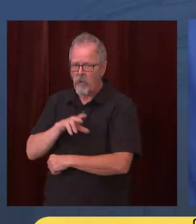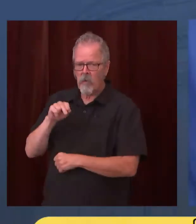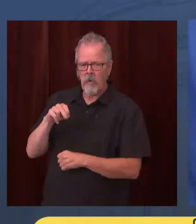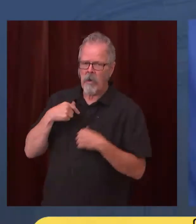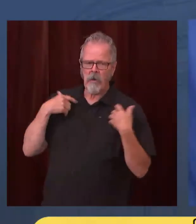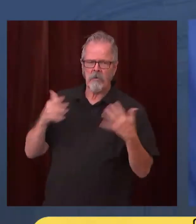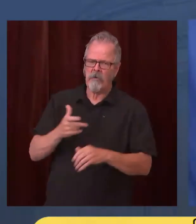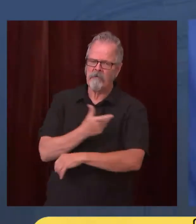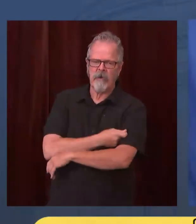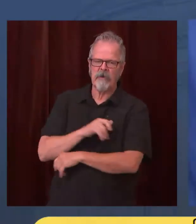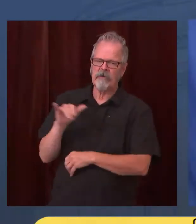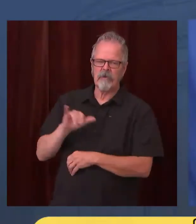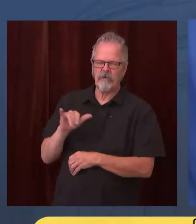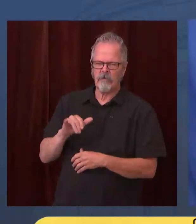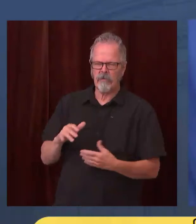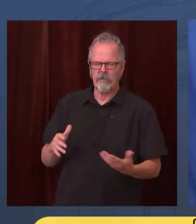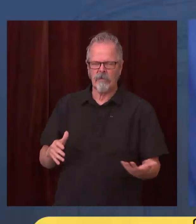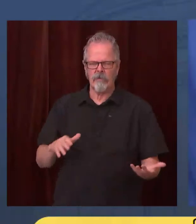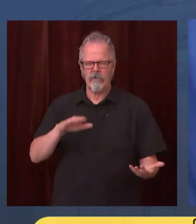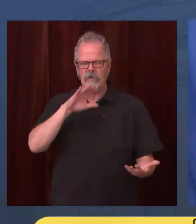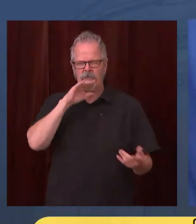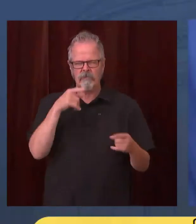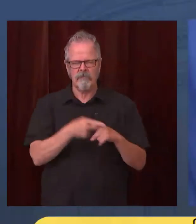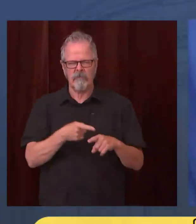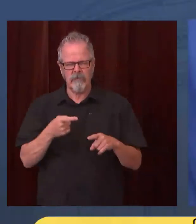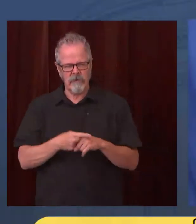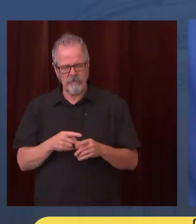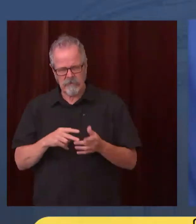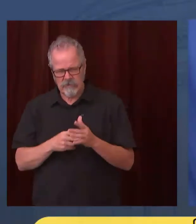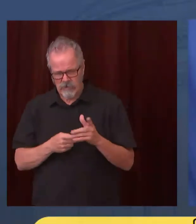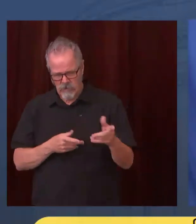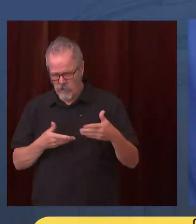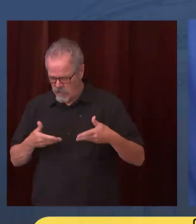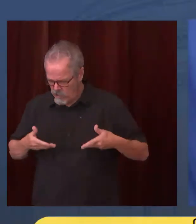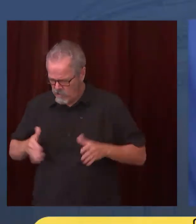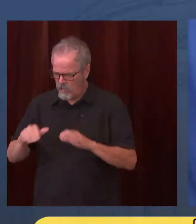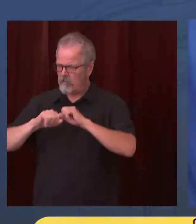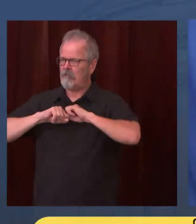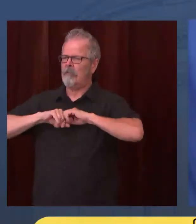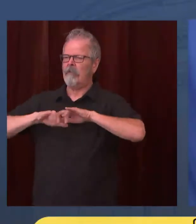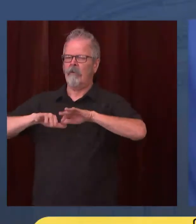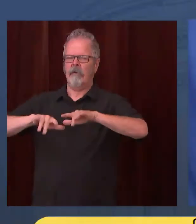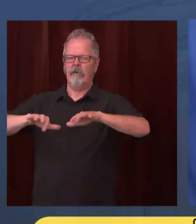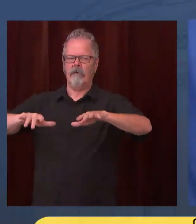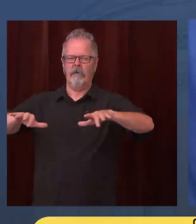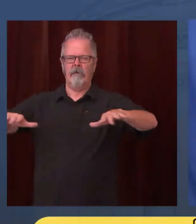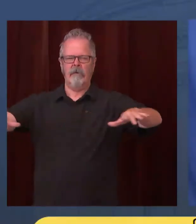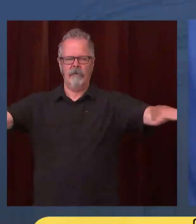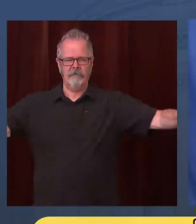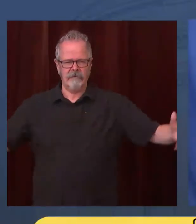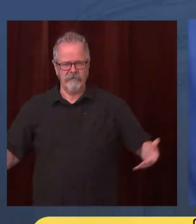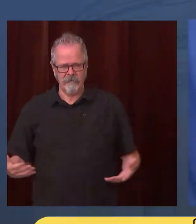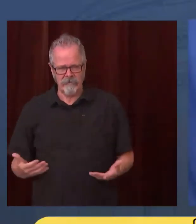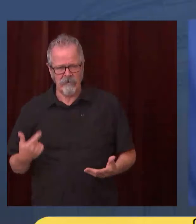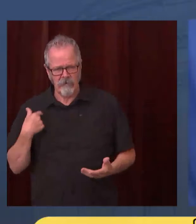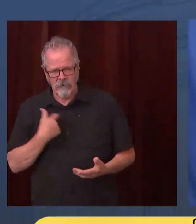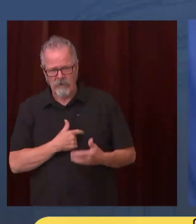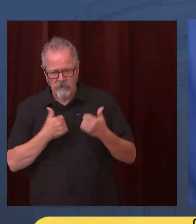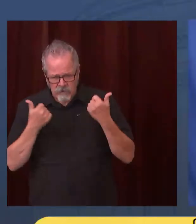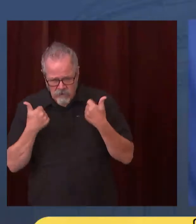rampage. We're taking a measure which will try to save businesses and save the ability of people to go to restaurants and the